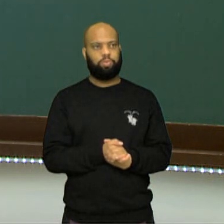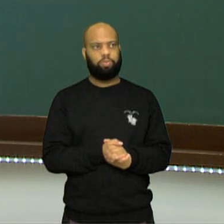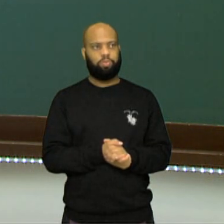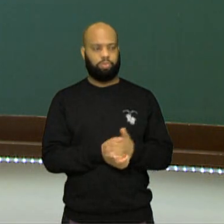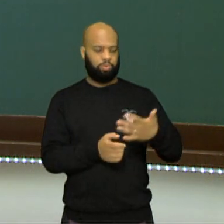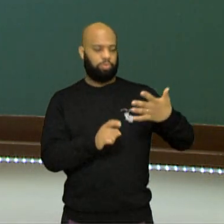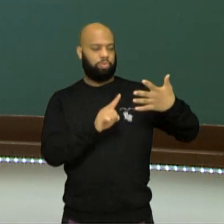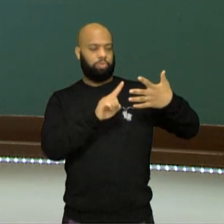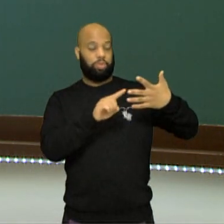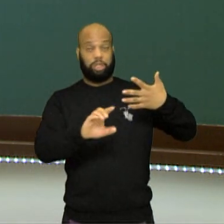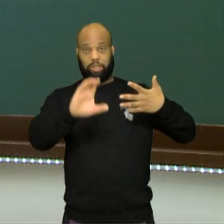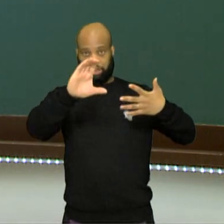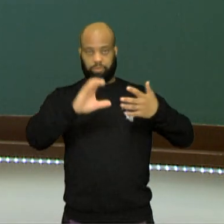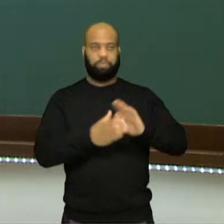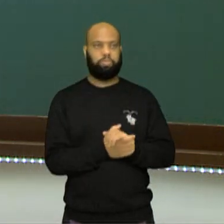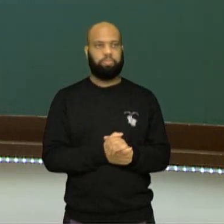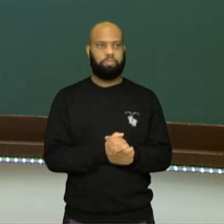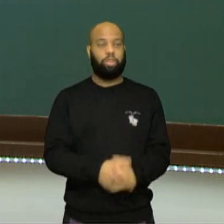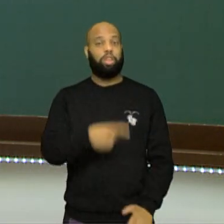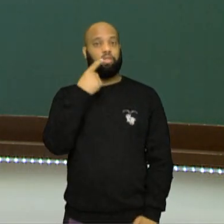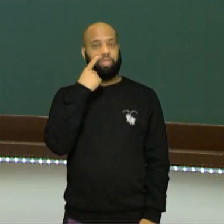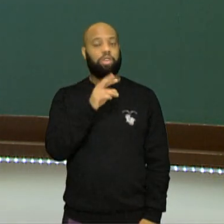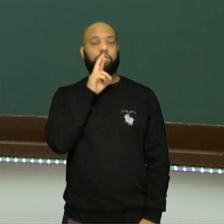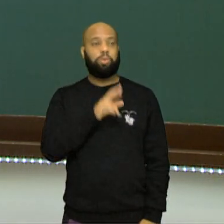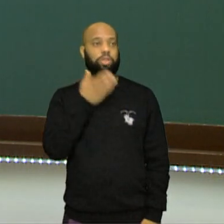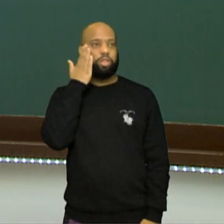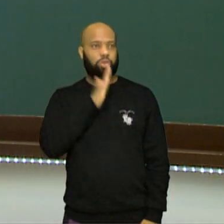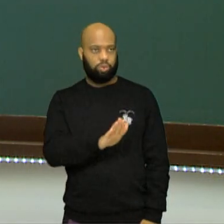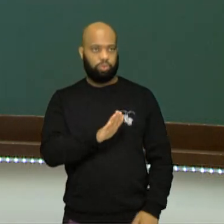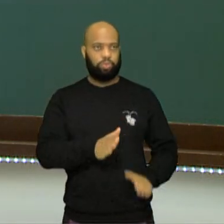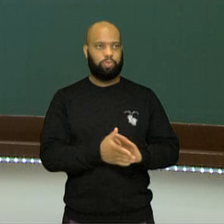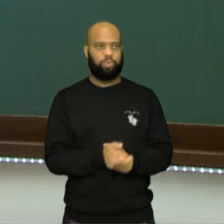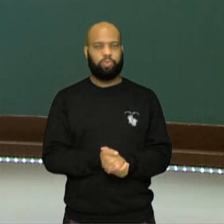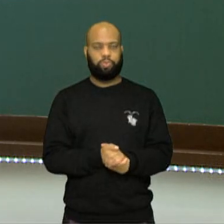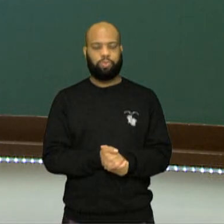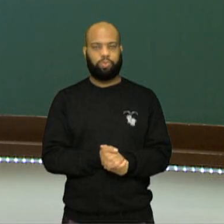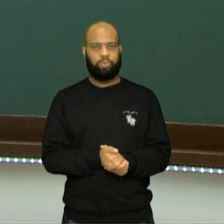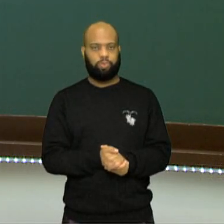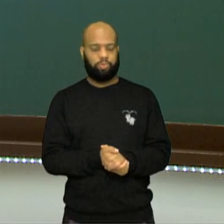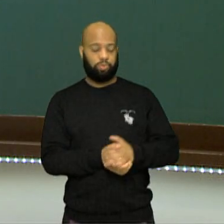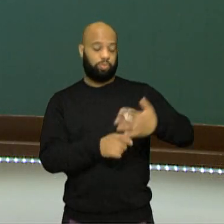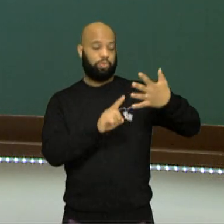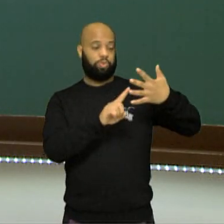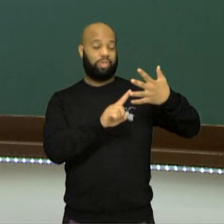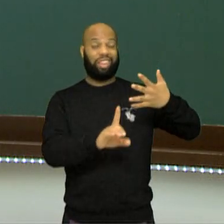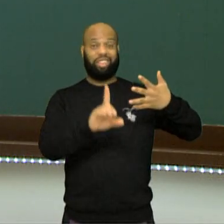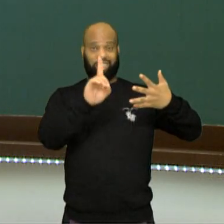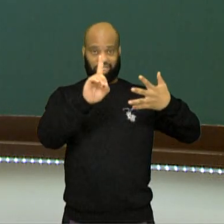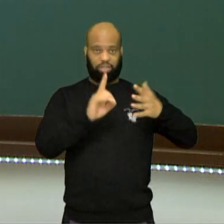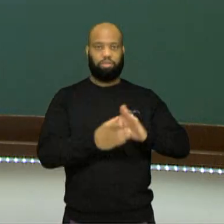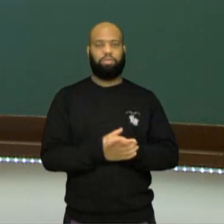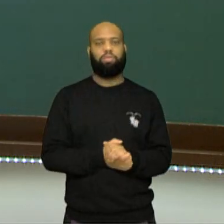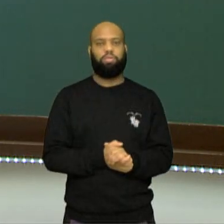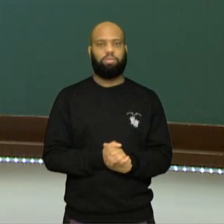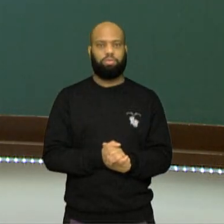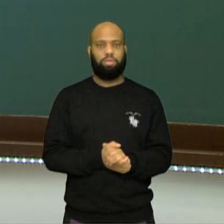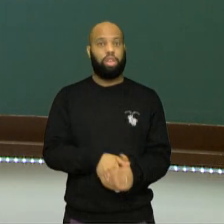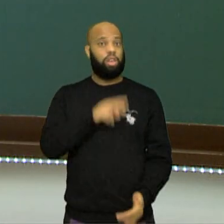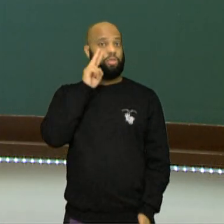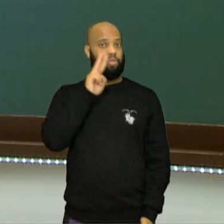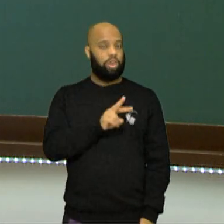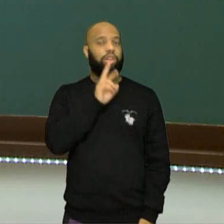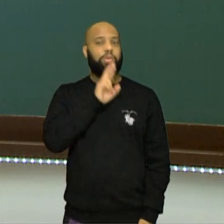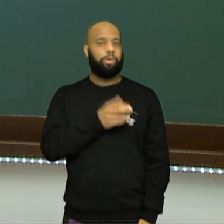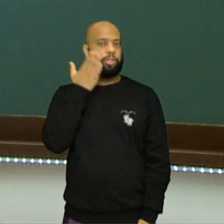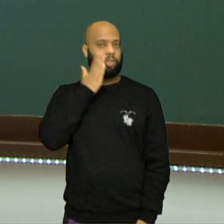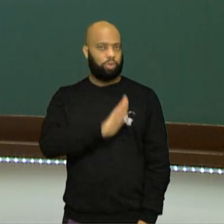Canada? They have lived there since 1990. D. How long has Bridget had a car? She's had